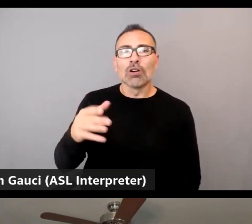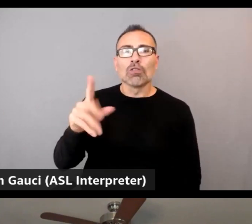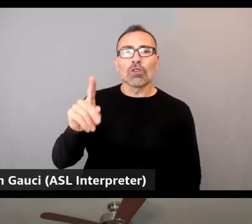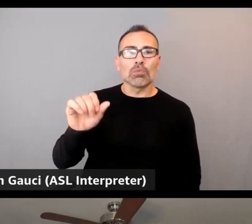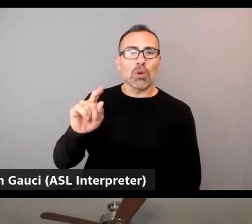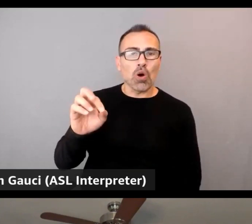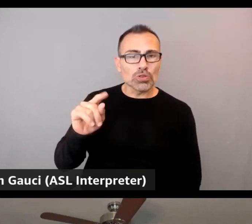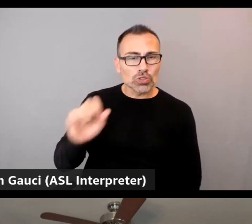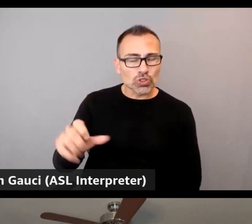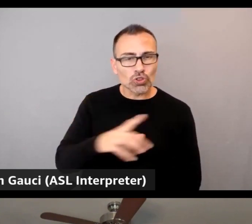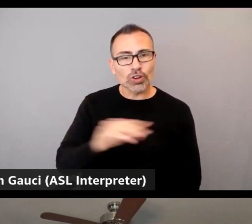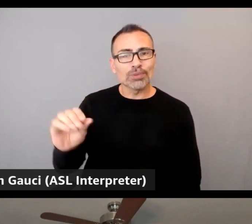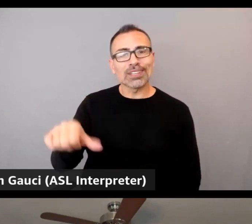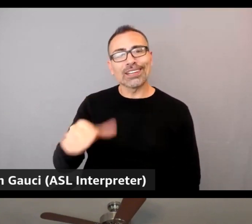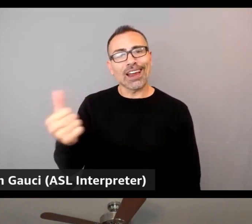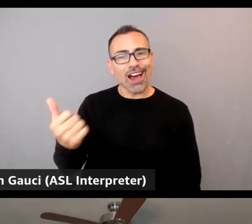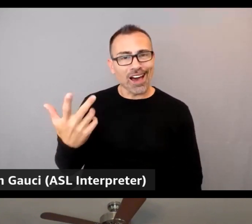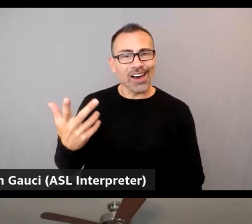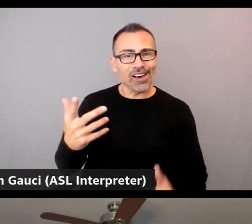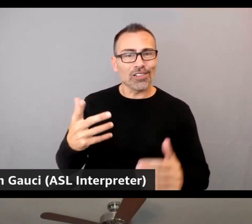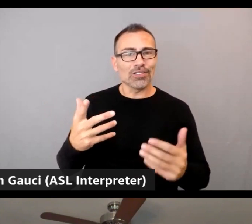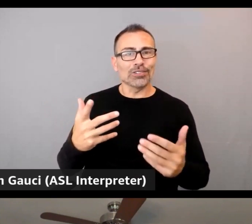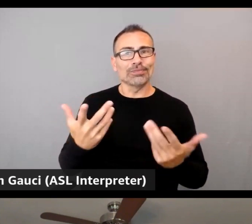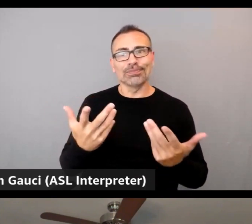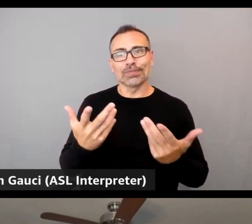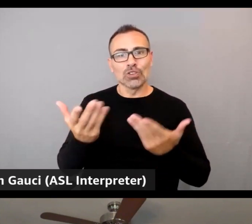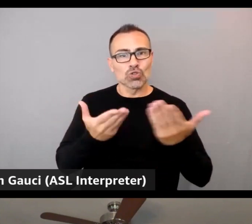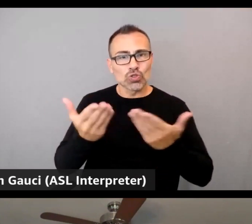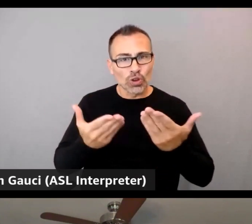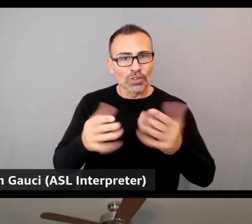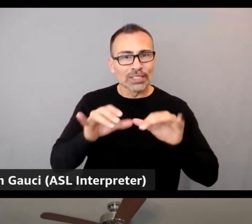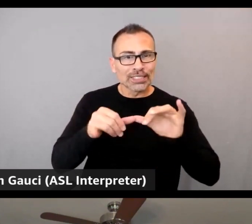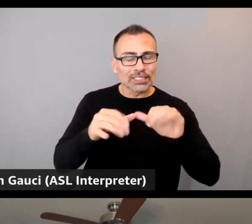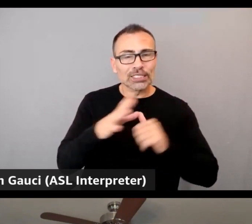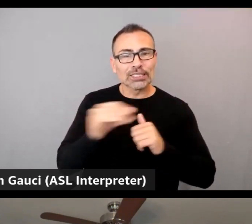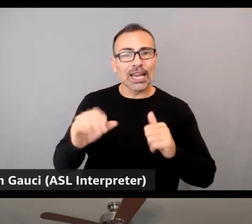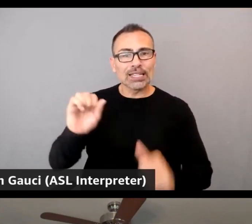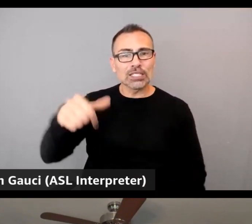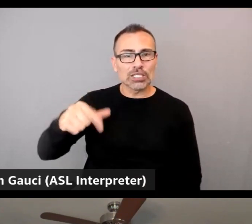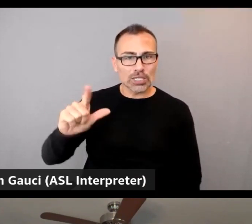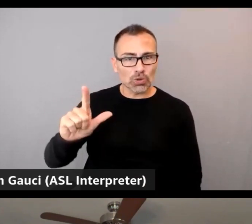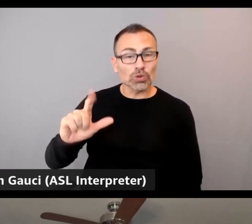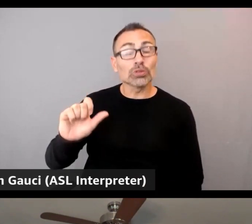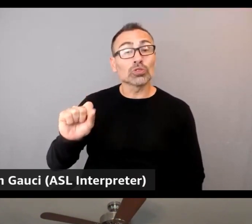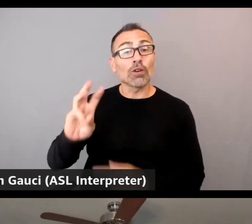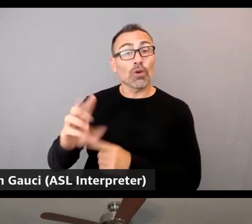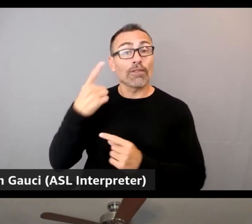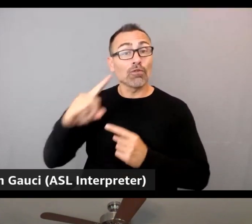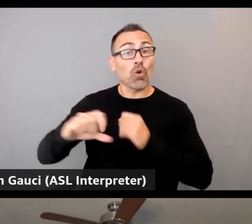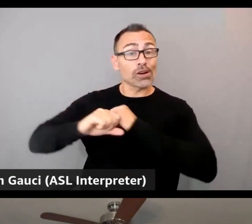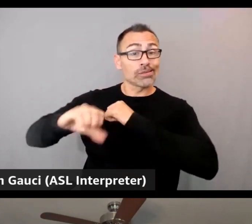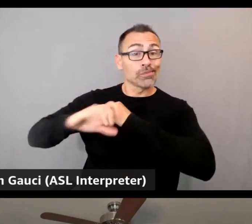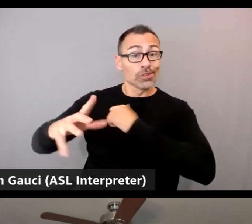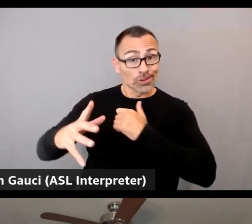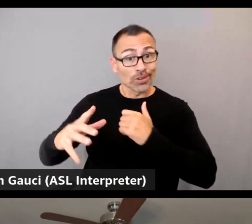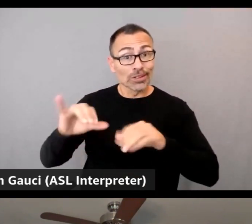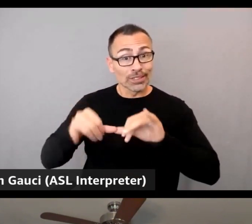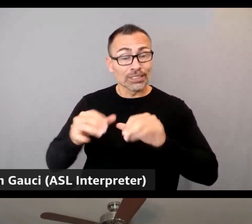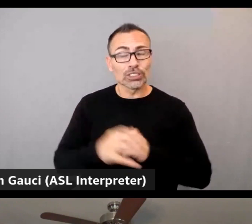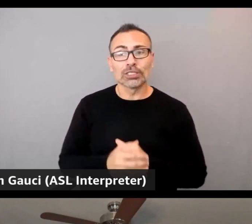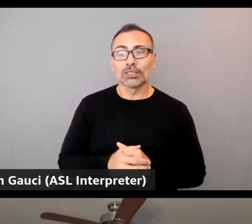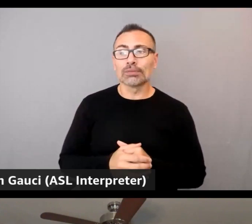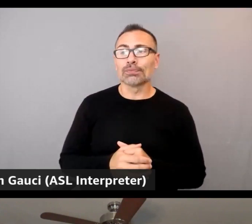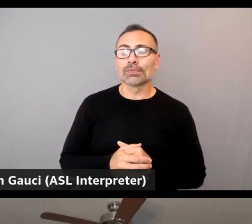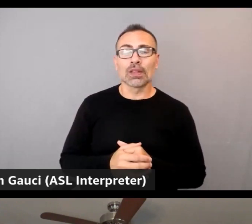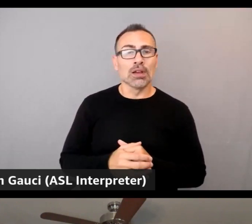open source engines, and SQL Server and Oracle as well for commercial engines. And it's great because I actually come from an application